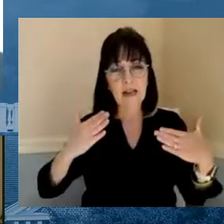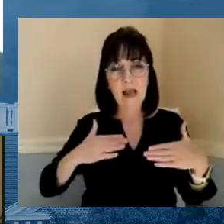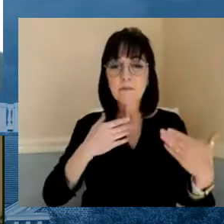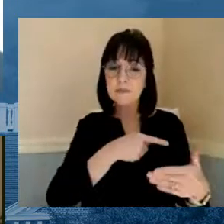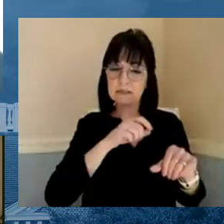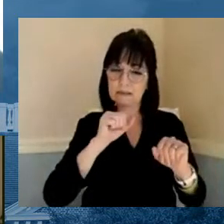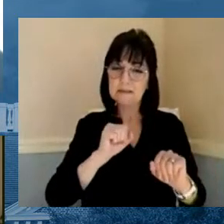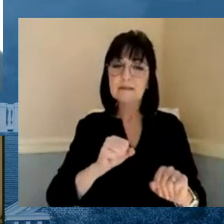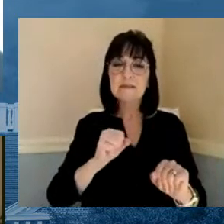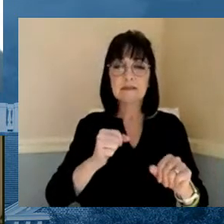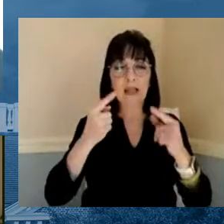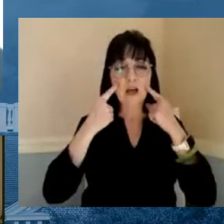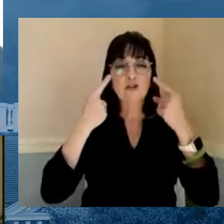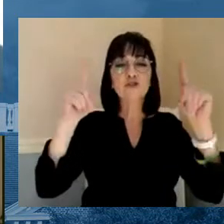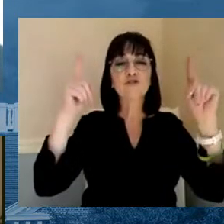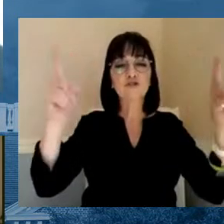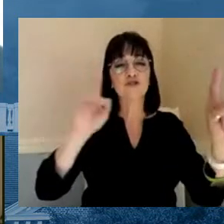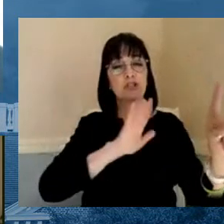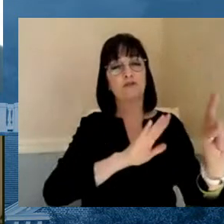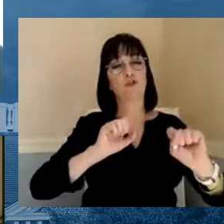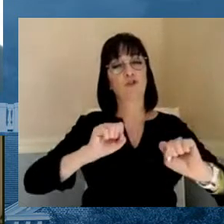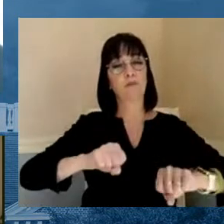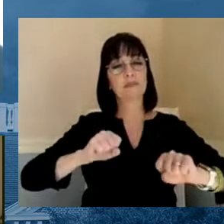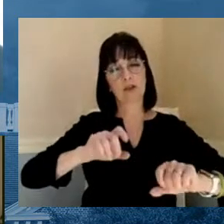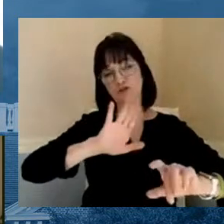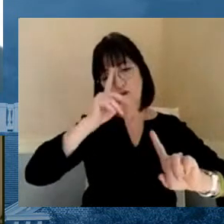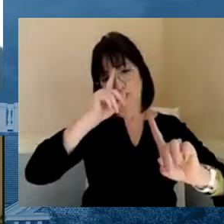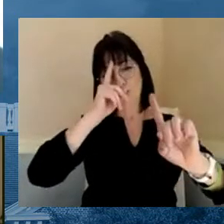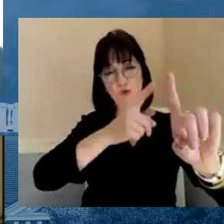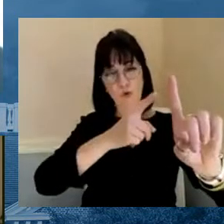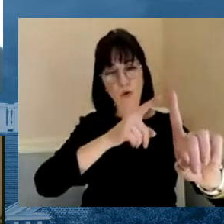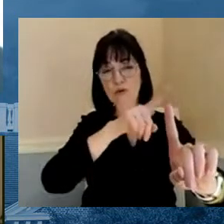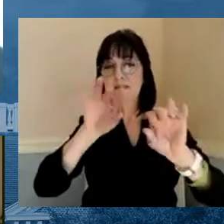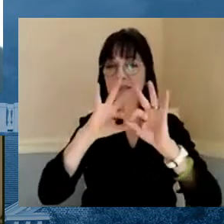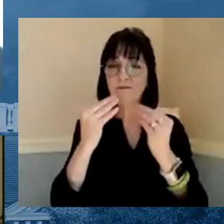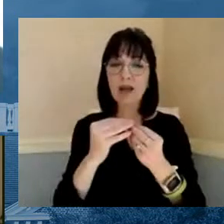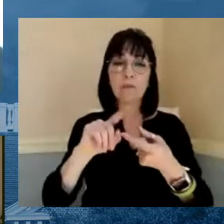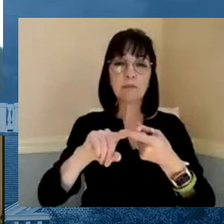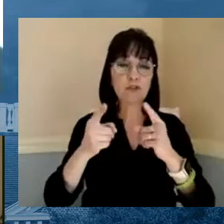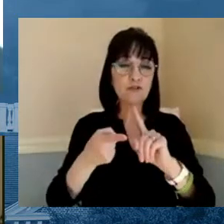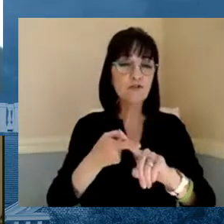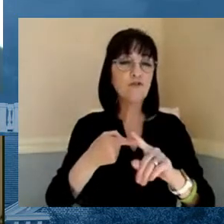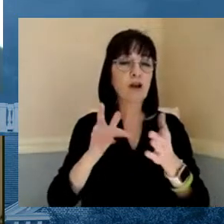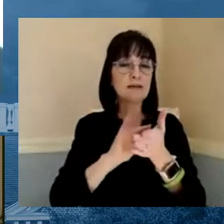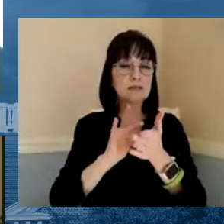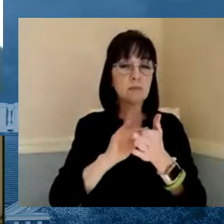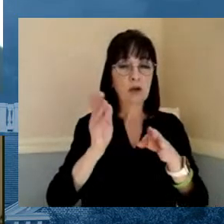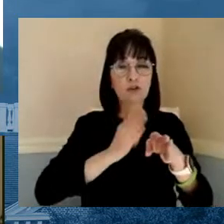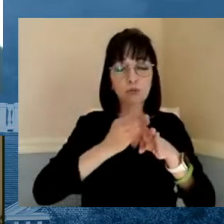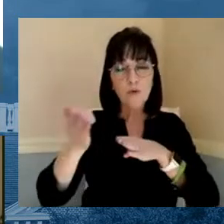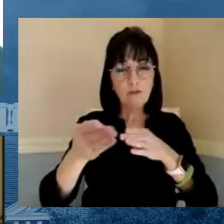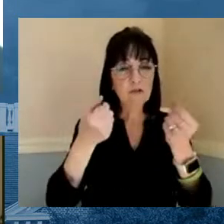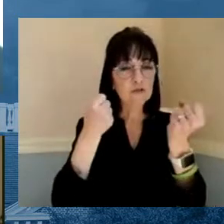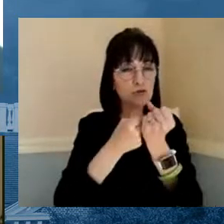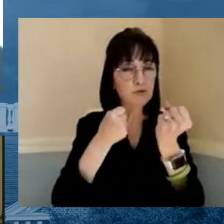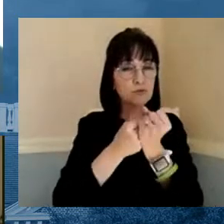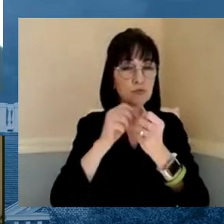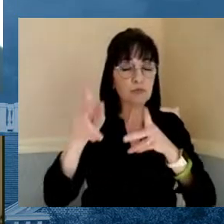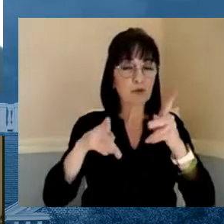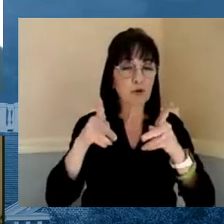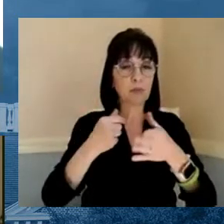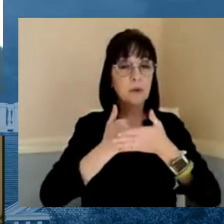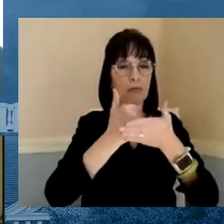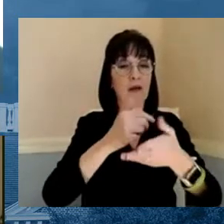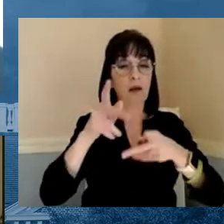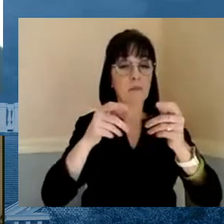potential. And whereas families, friends, medical professionals, teachers, support providers, and others help individuals with